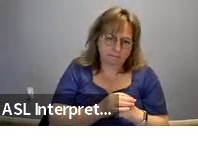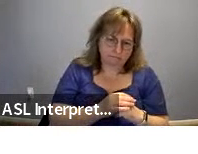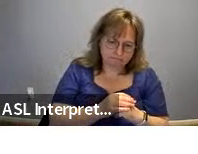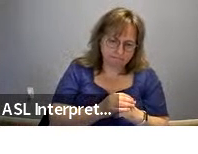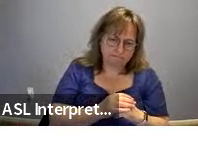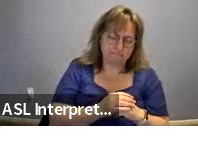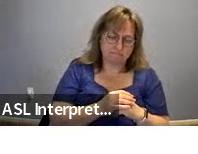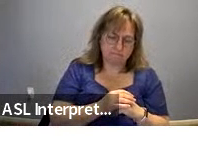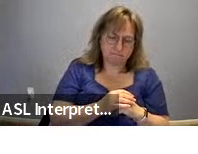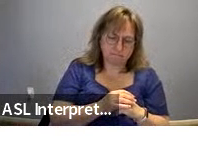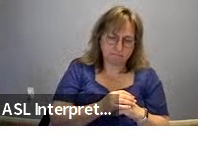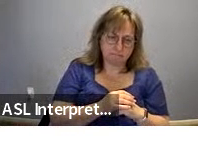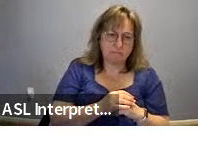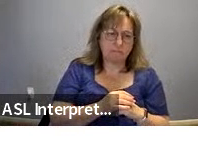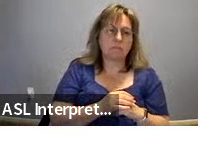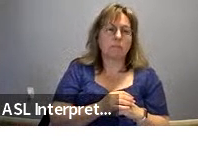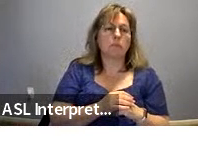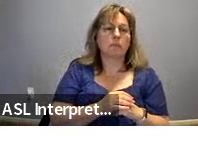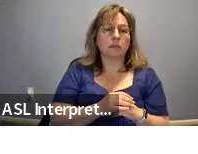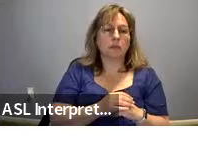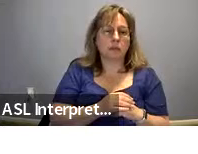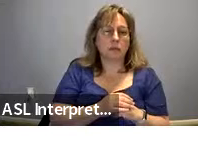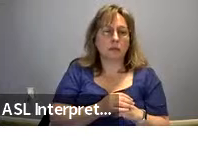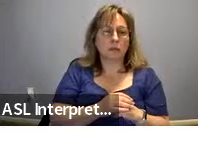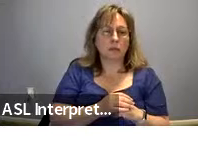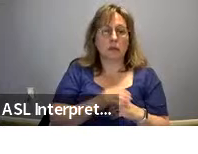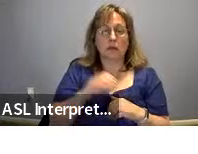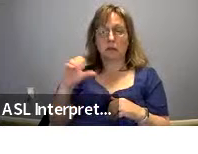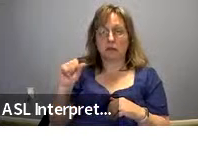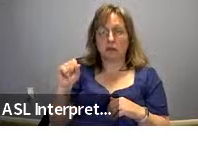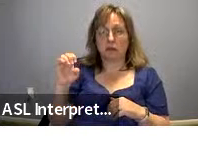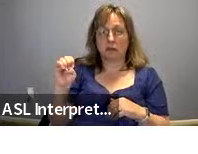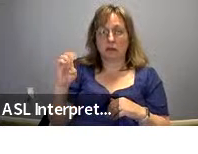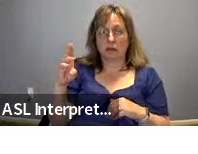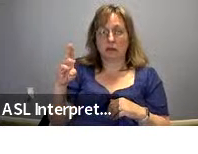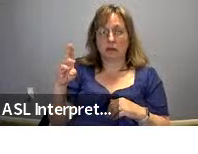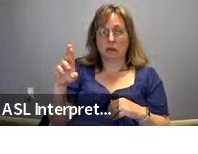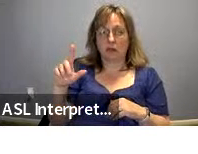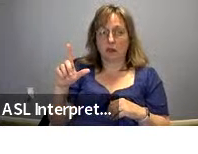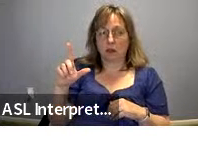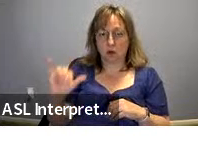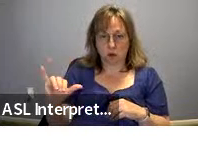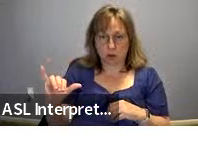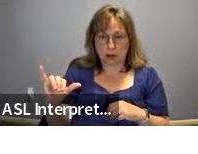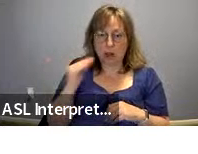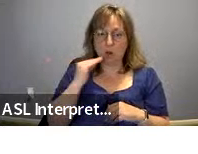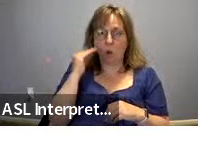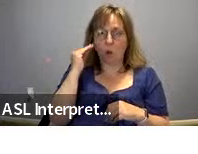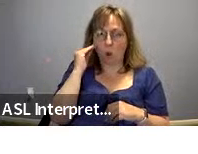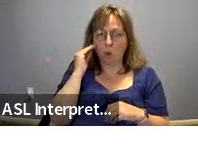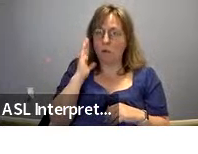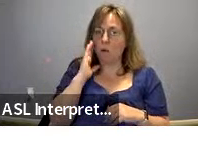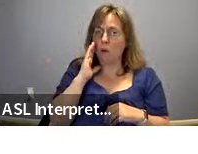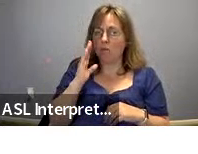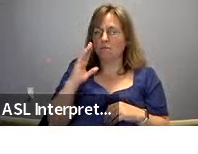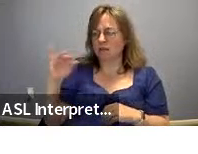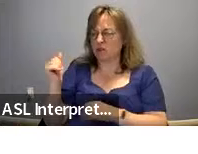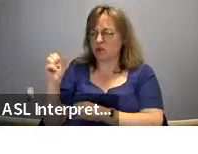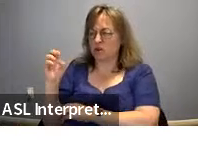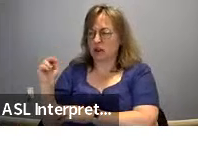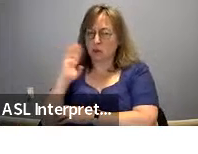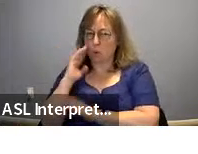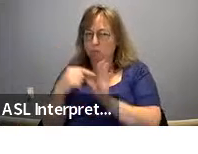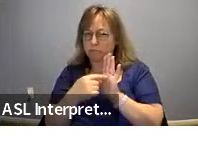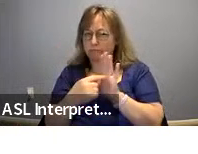Lastly, Securely Home is a tool that Jason's going to provide a demo of that really gives parents and